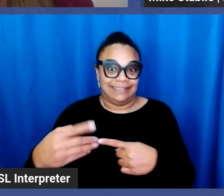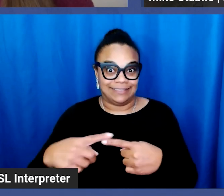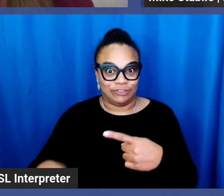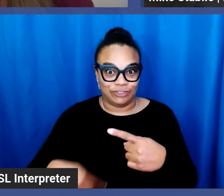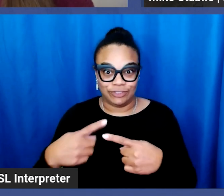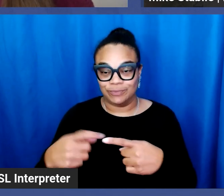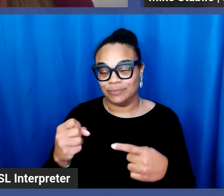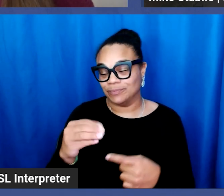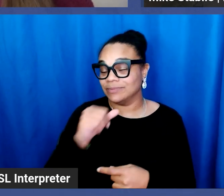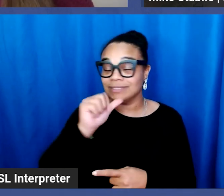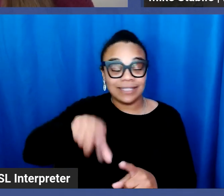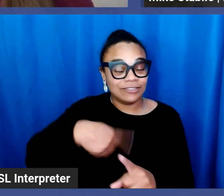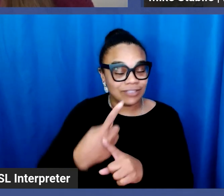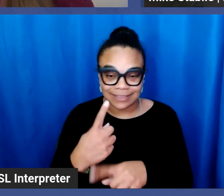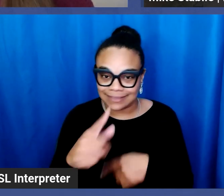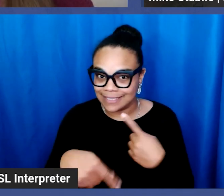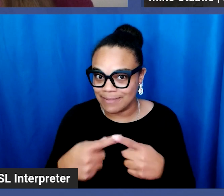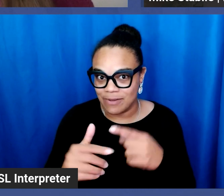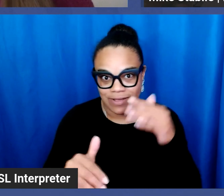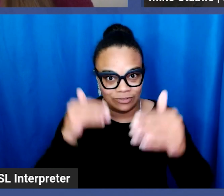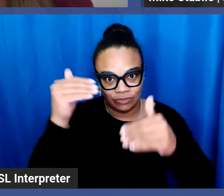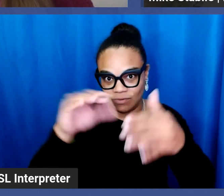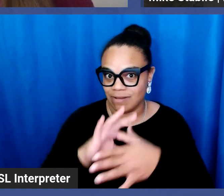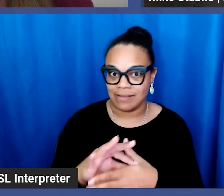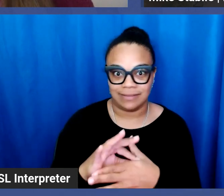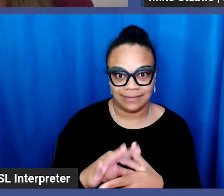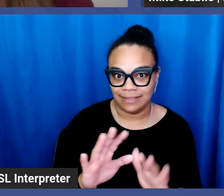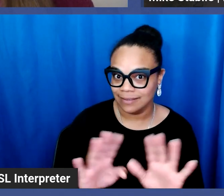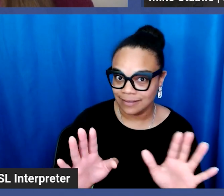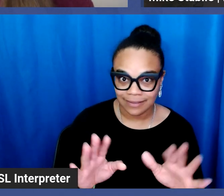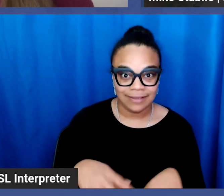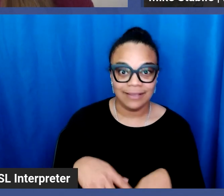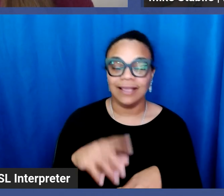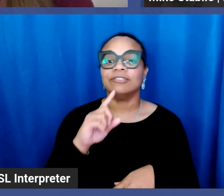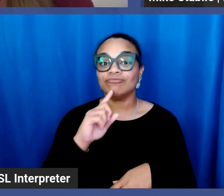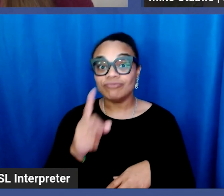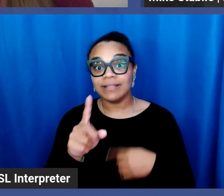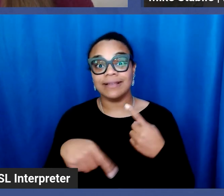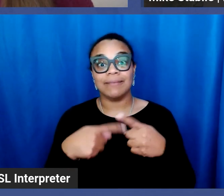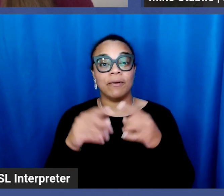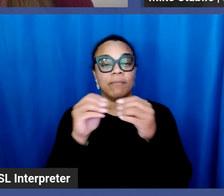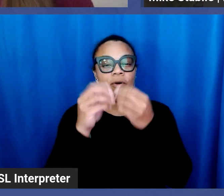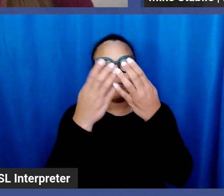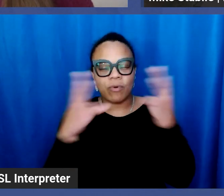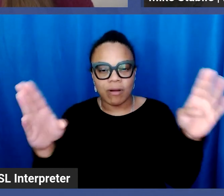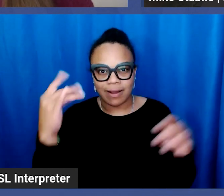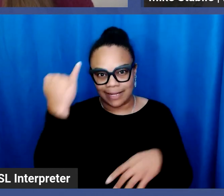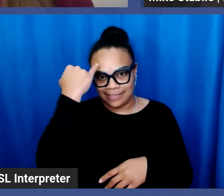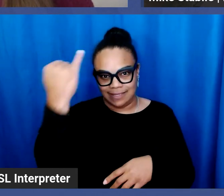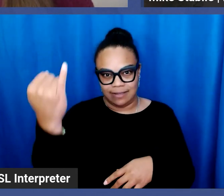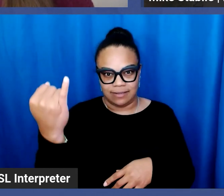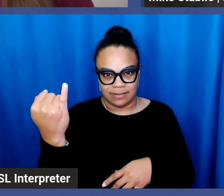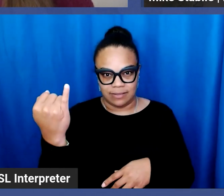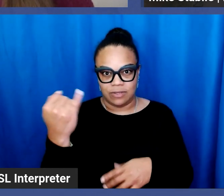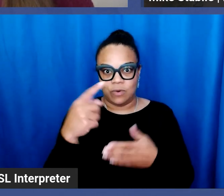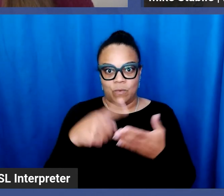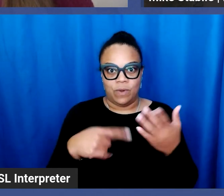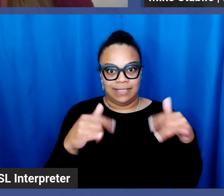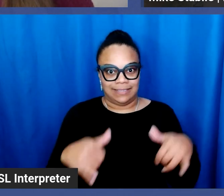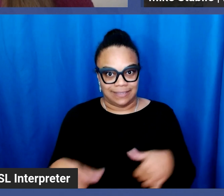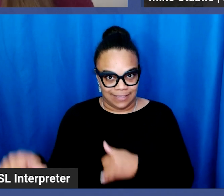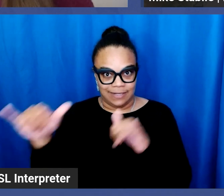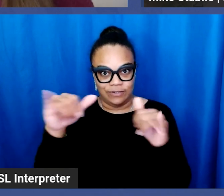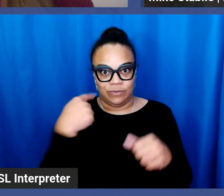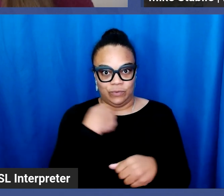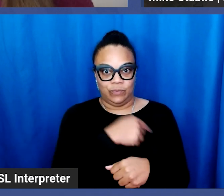about adult content, right? It is about sort of this broader idea of what standards do we